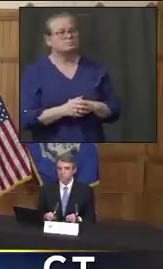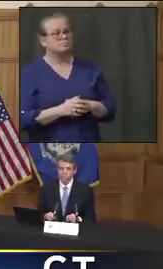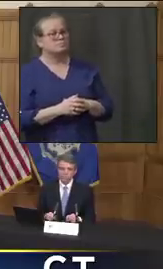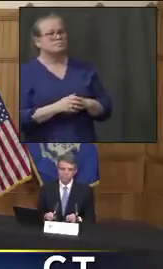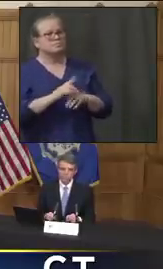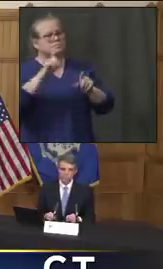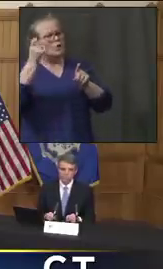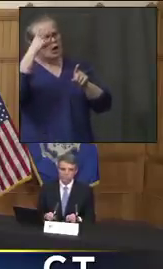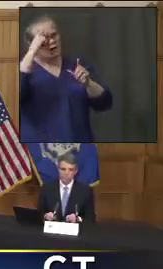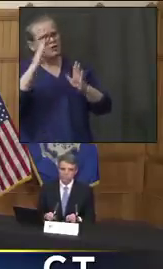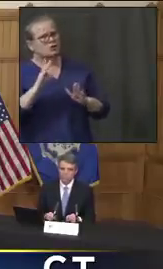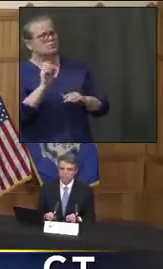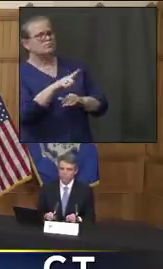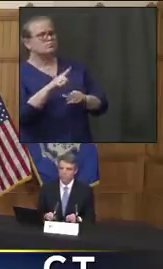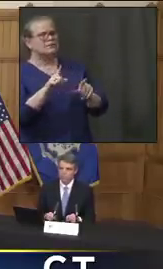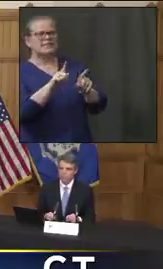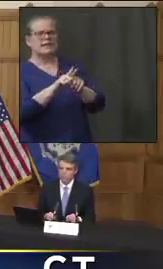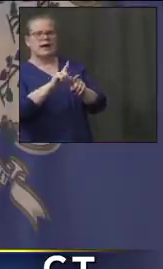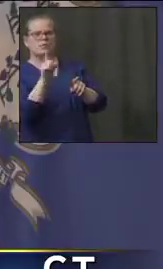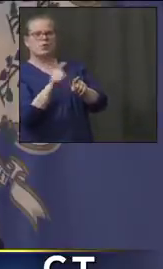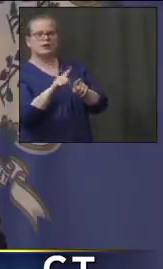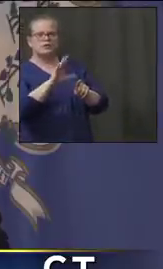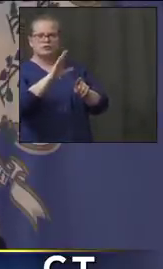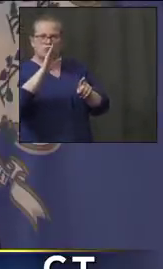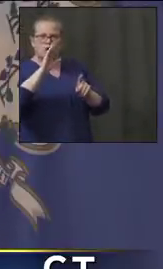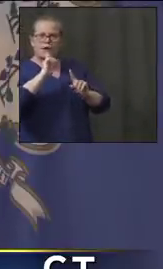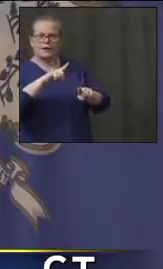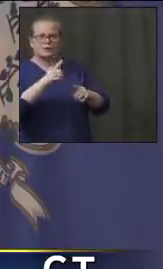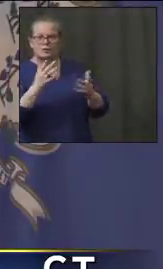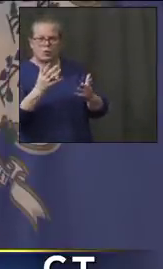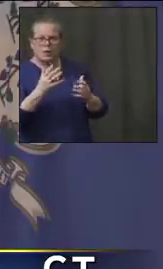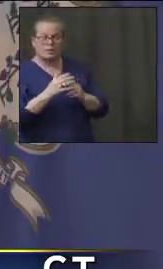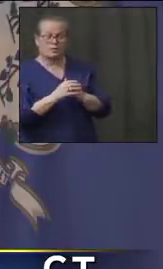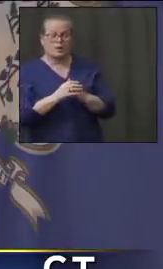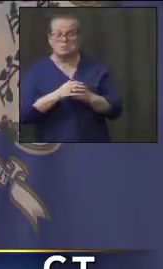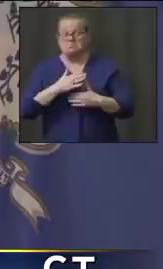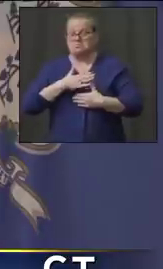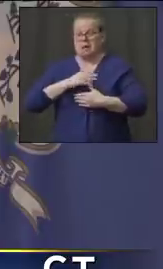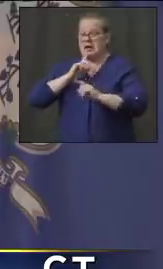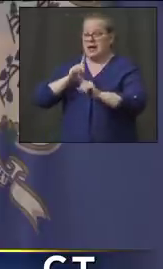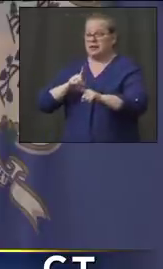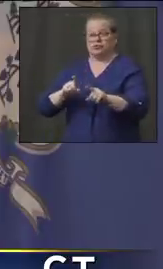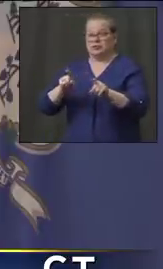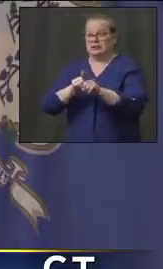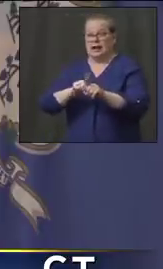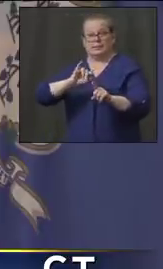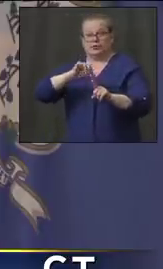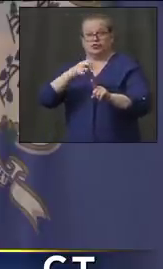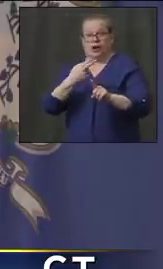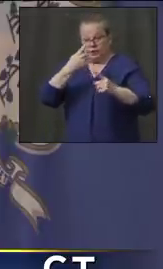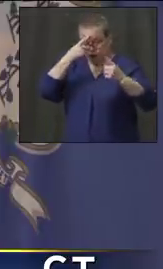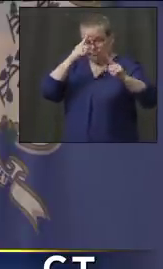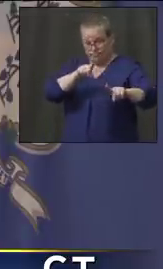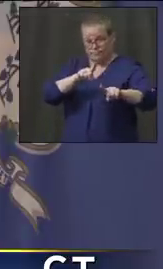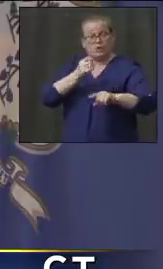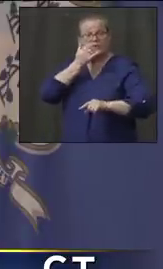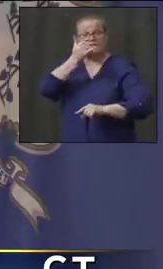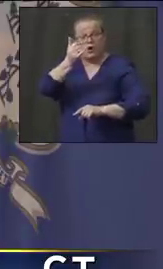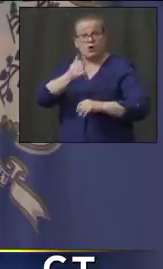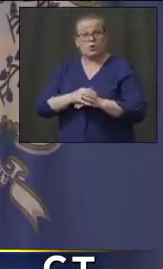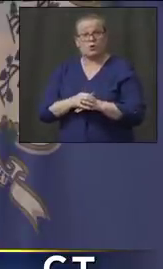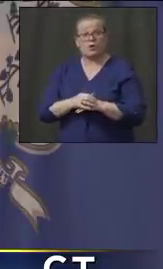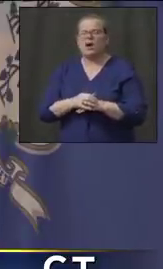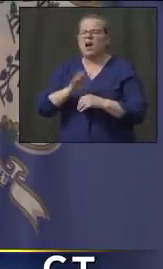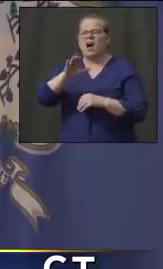Your thoughts? I think my thoughts are the same as Josh's thoughts. The telephone is a good way to go. I got to give a little shout out